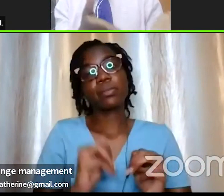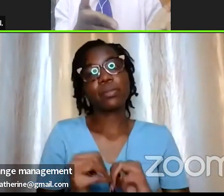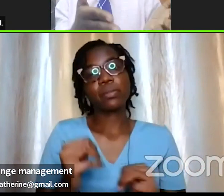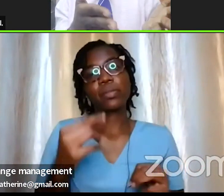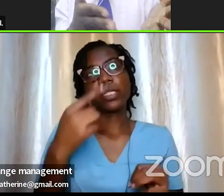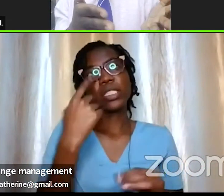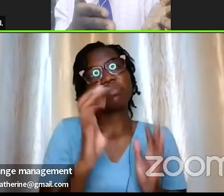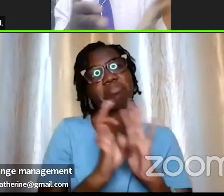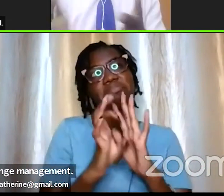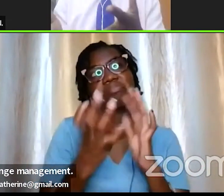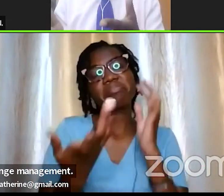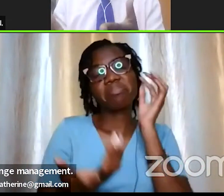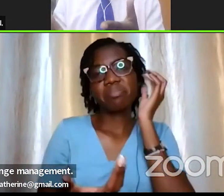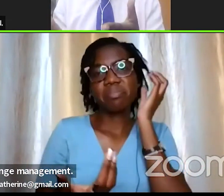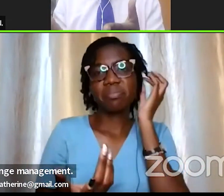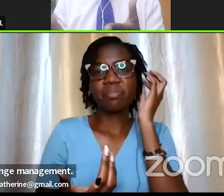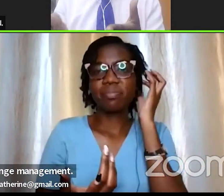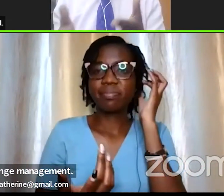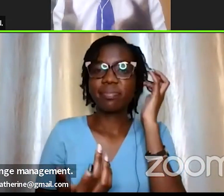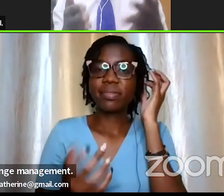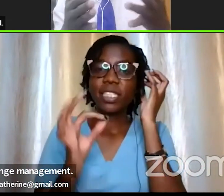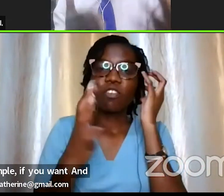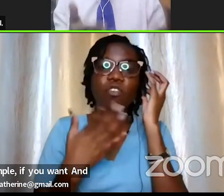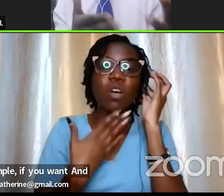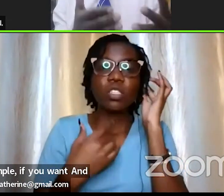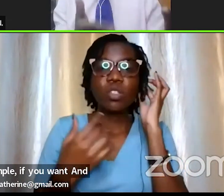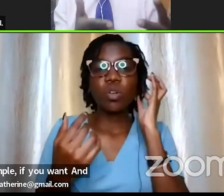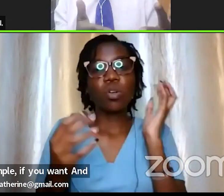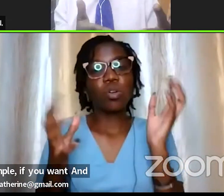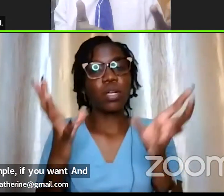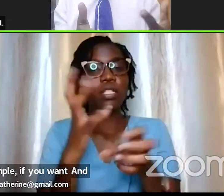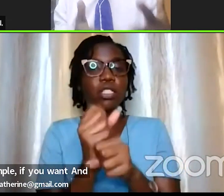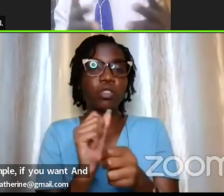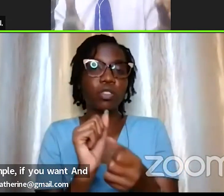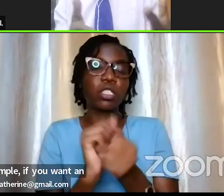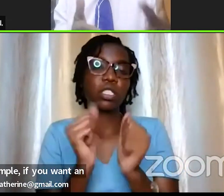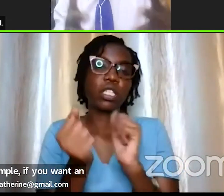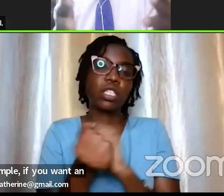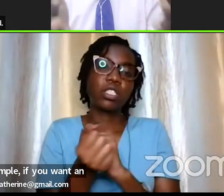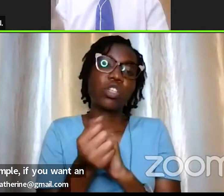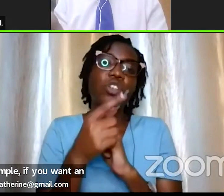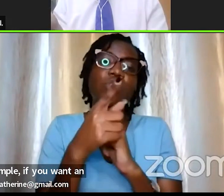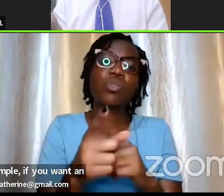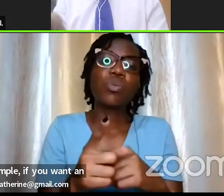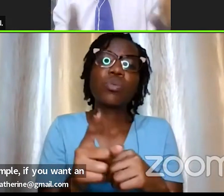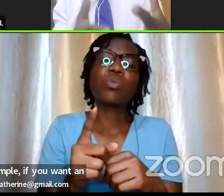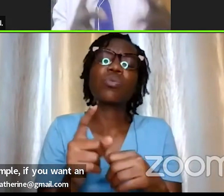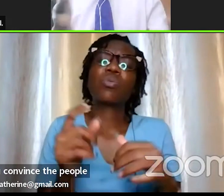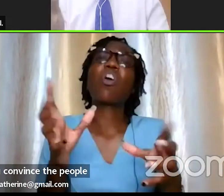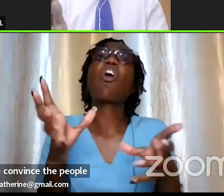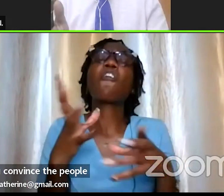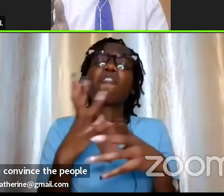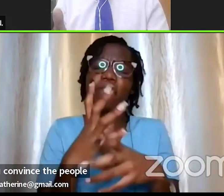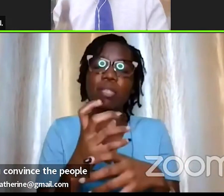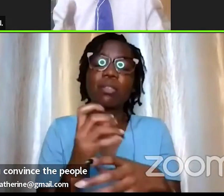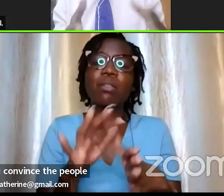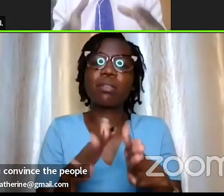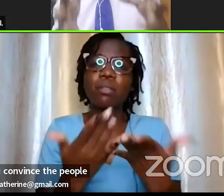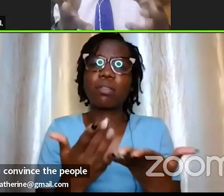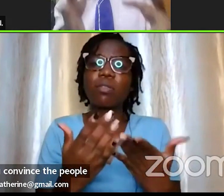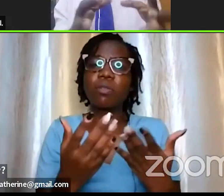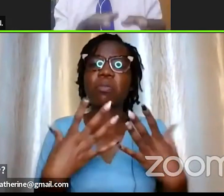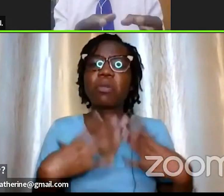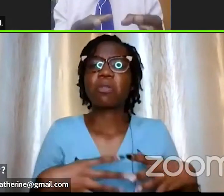want an organization to change, how do you convince the people who give money within the organization